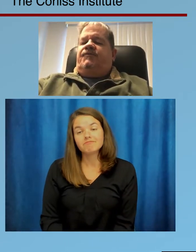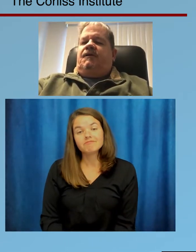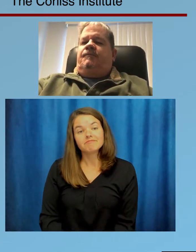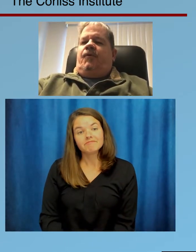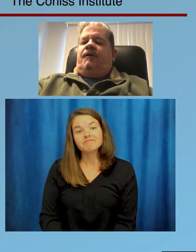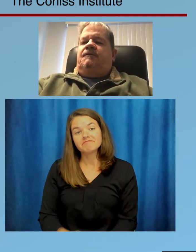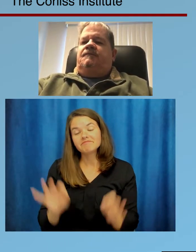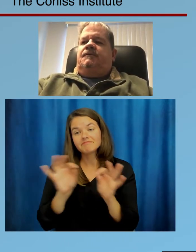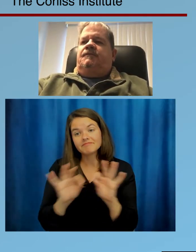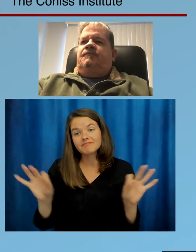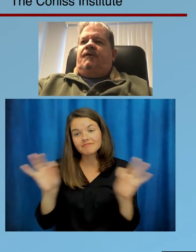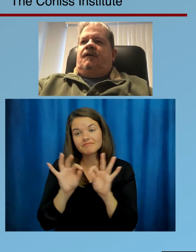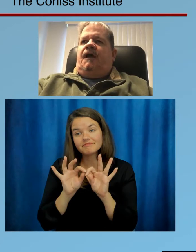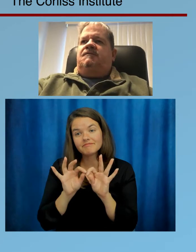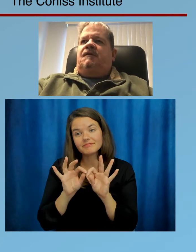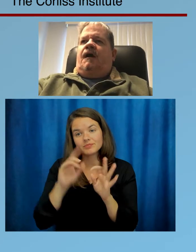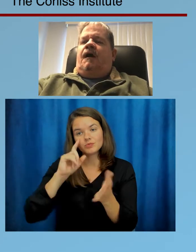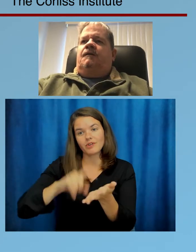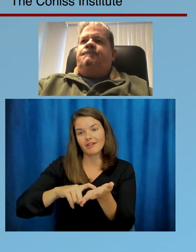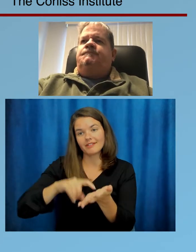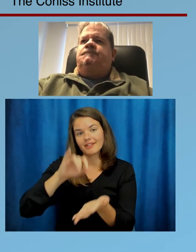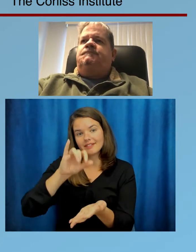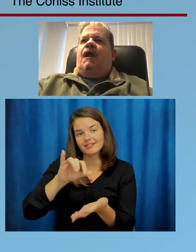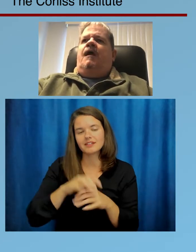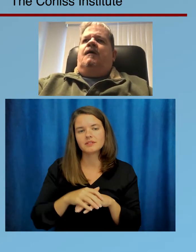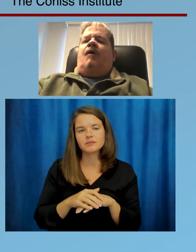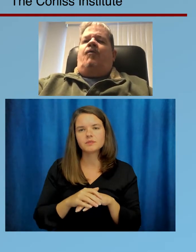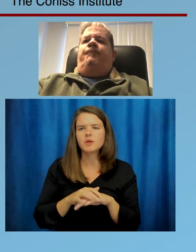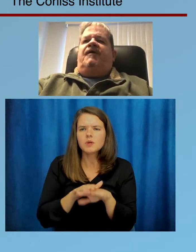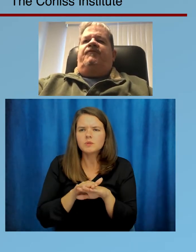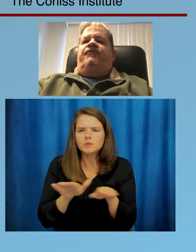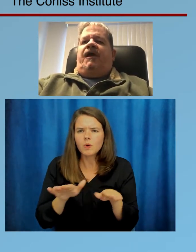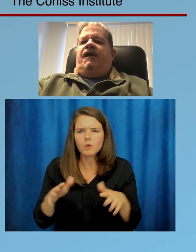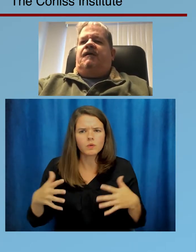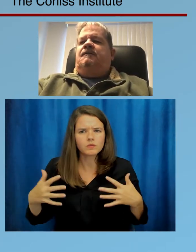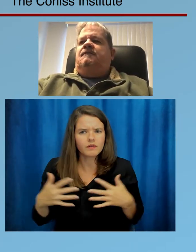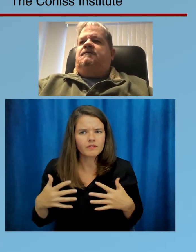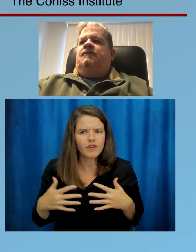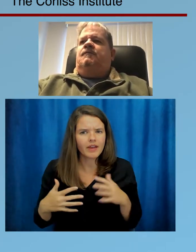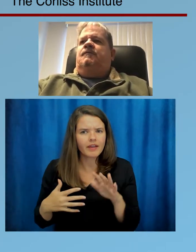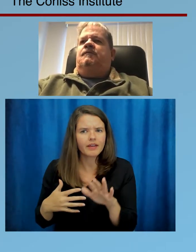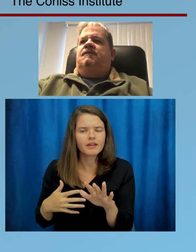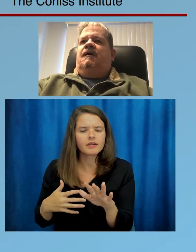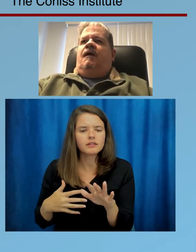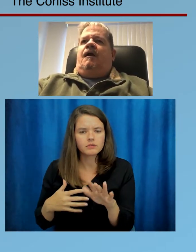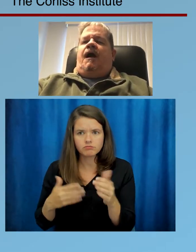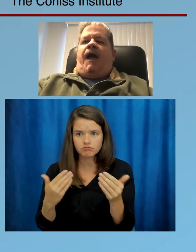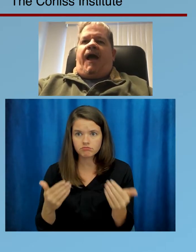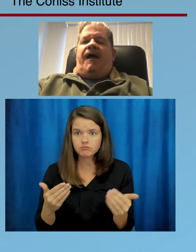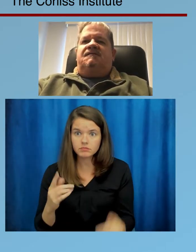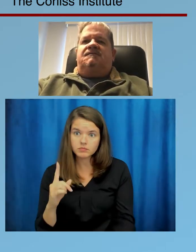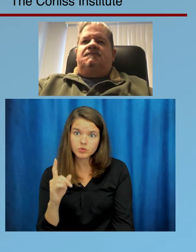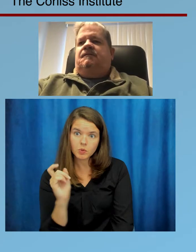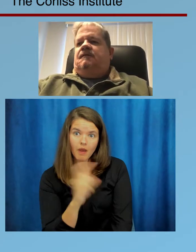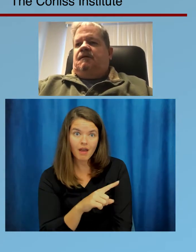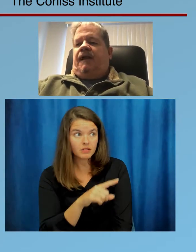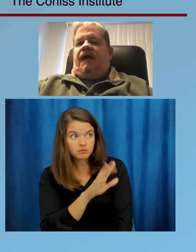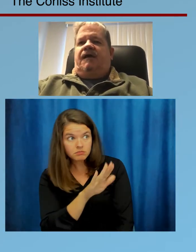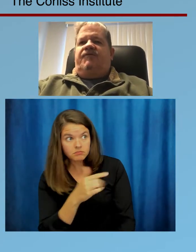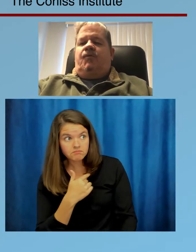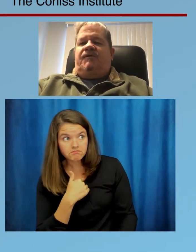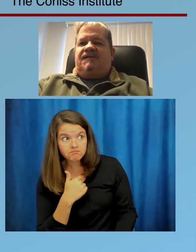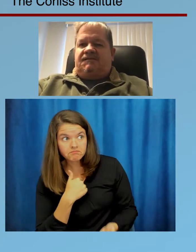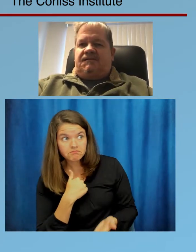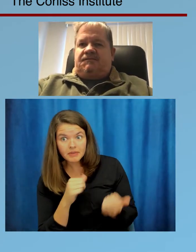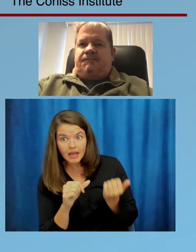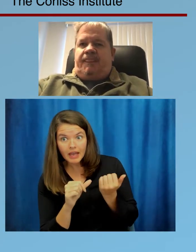And that's really important to realize. Don't be afraid to ask, can I